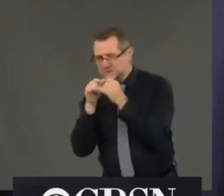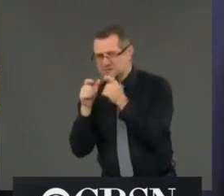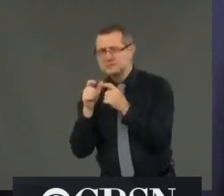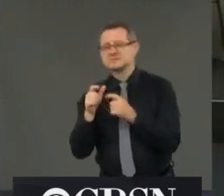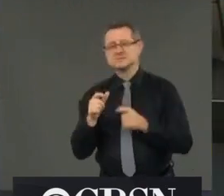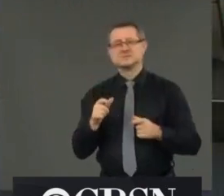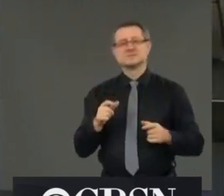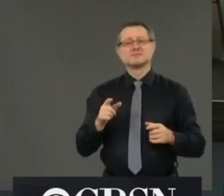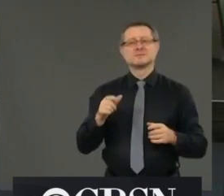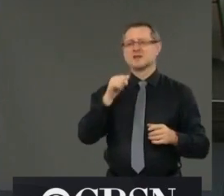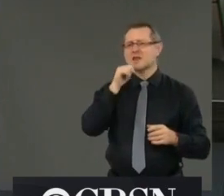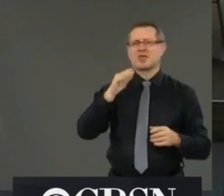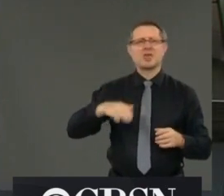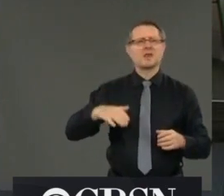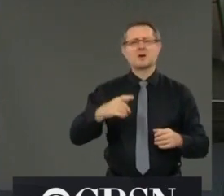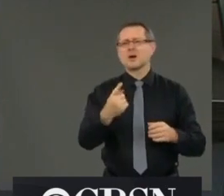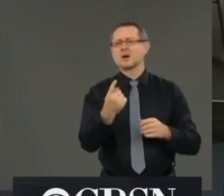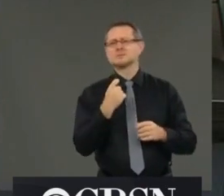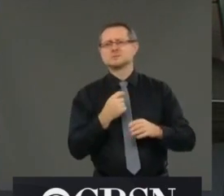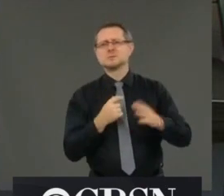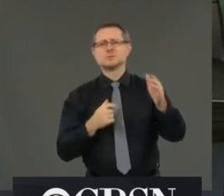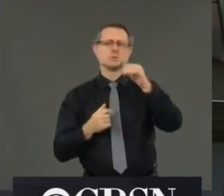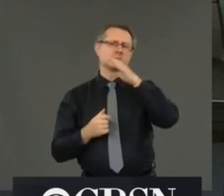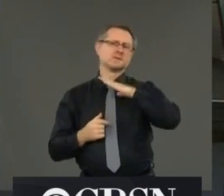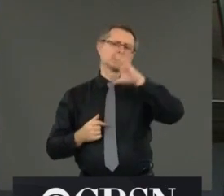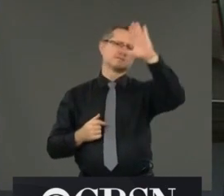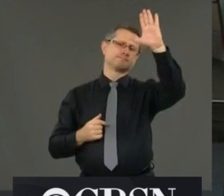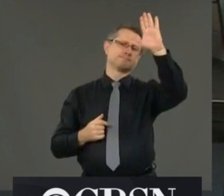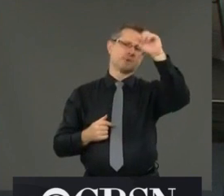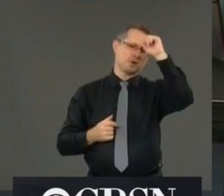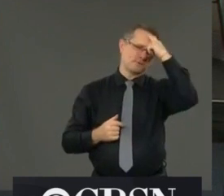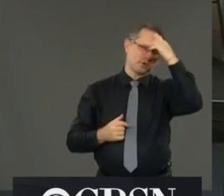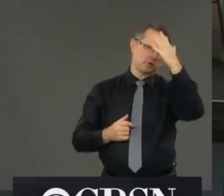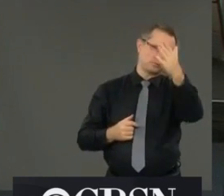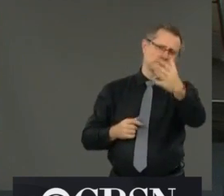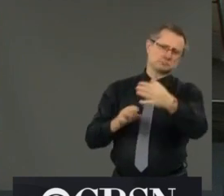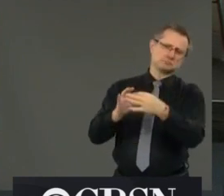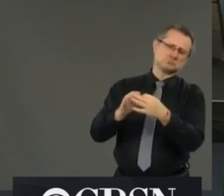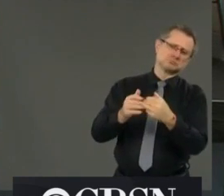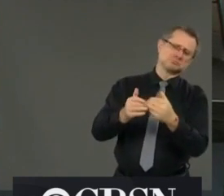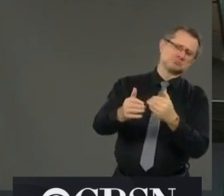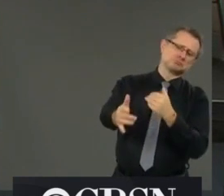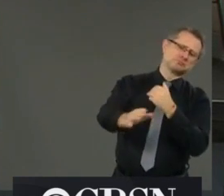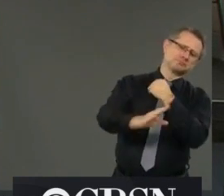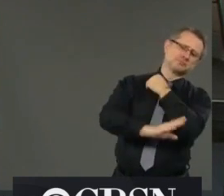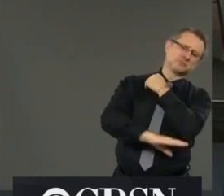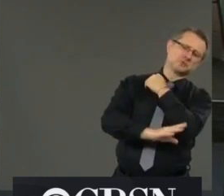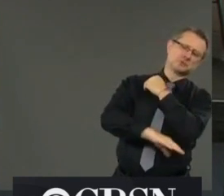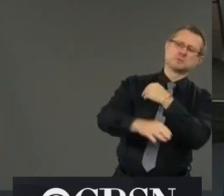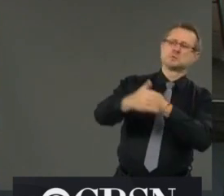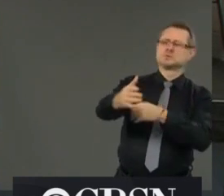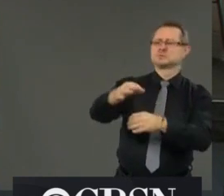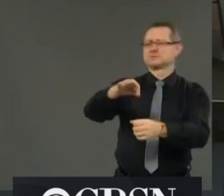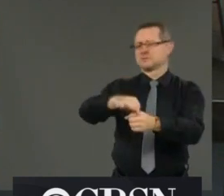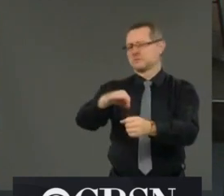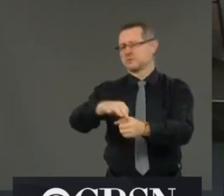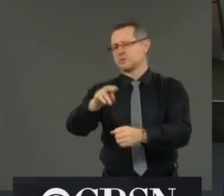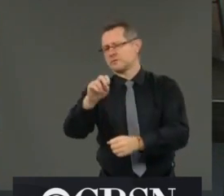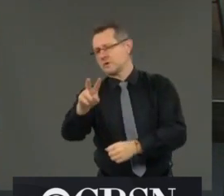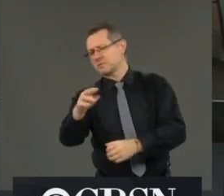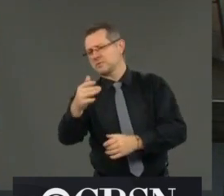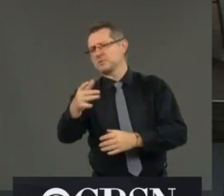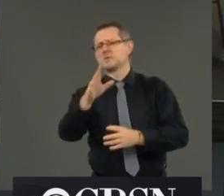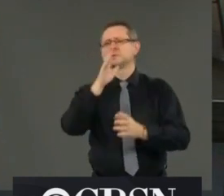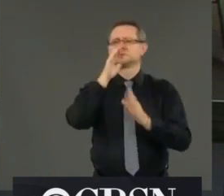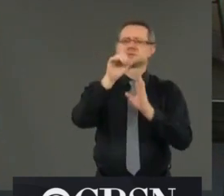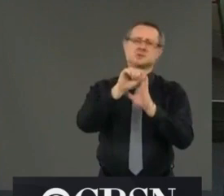a question? Governor, regarding the elections, the upcoming elections, when do you plan on detailing what the states will do to ensure